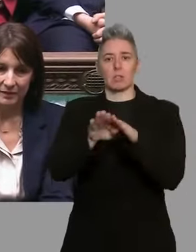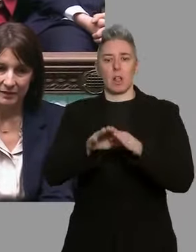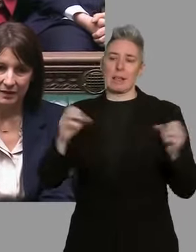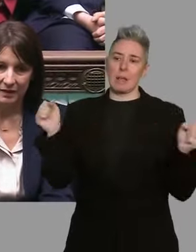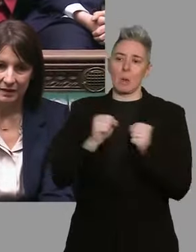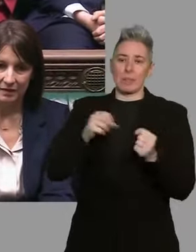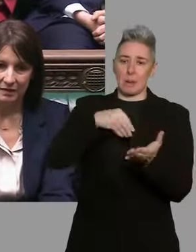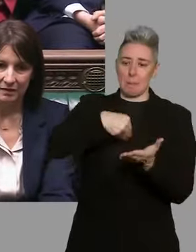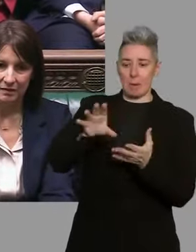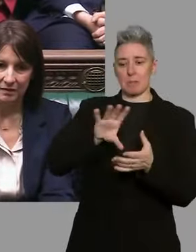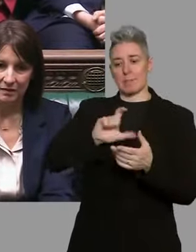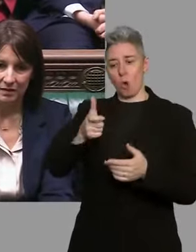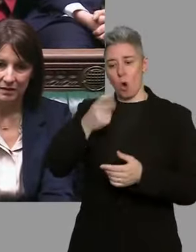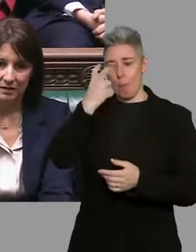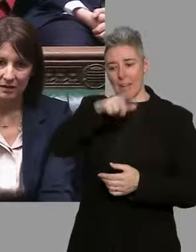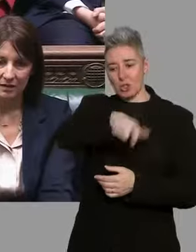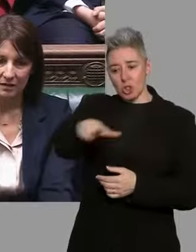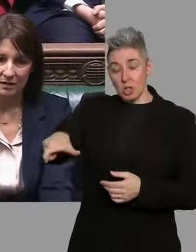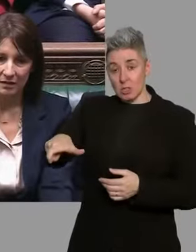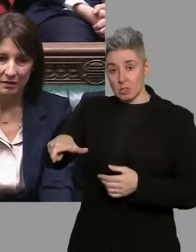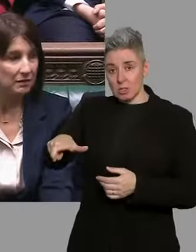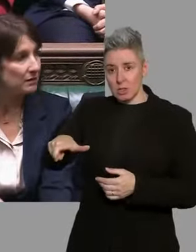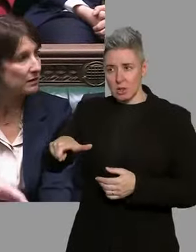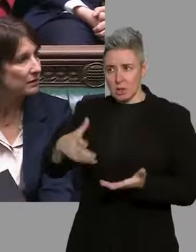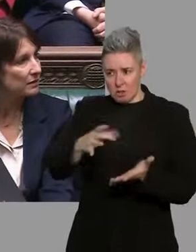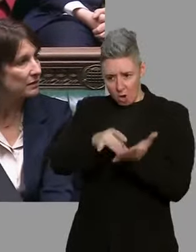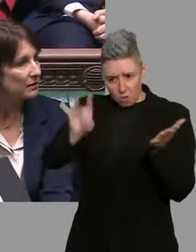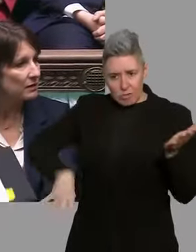is. As for the budget, we're driving up productivity.